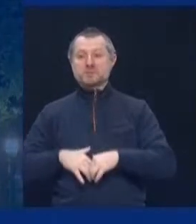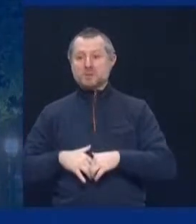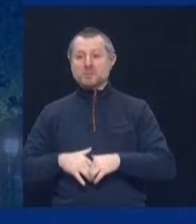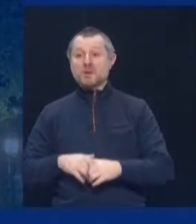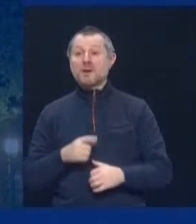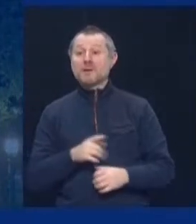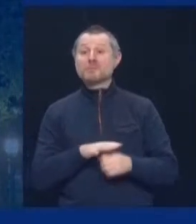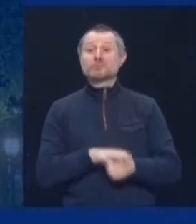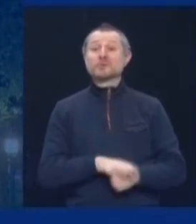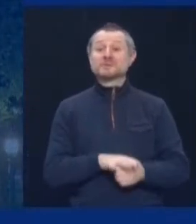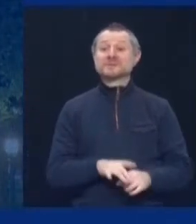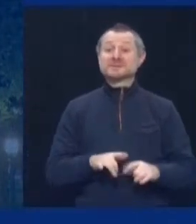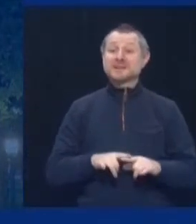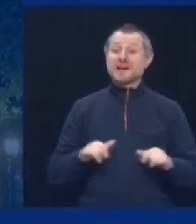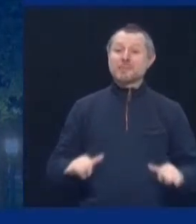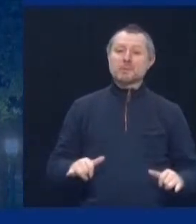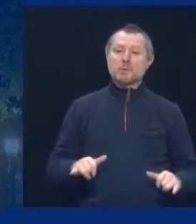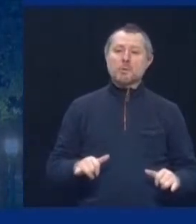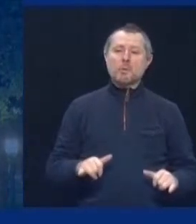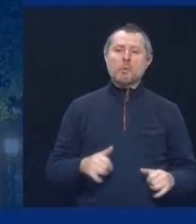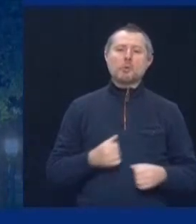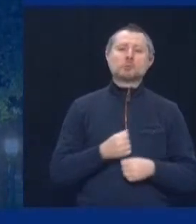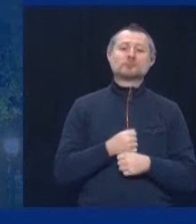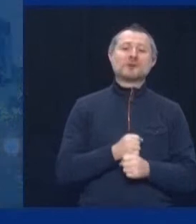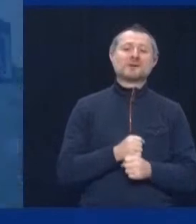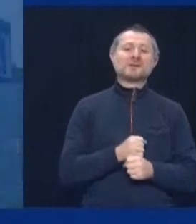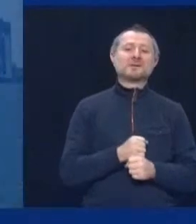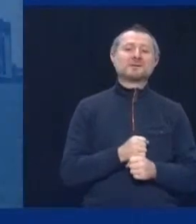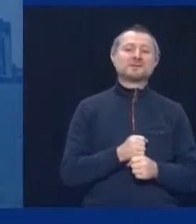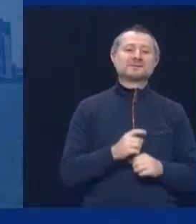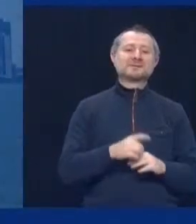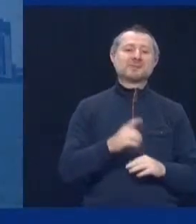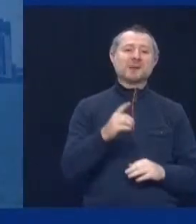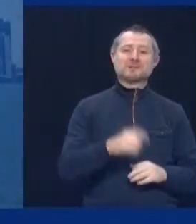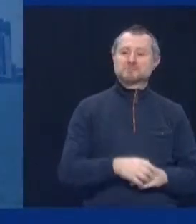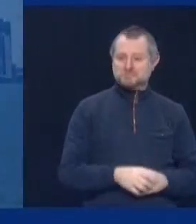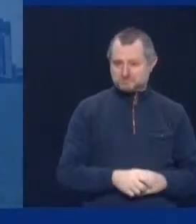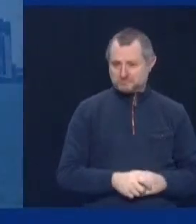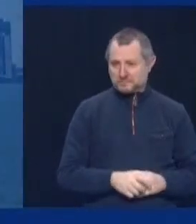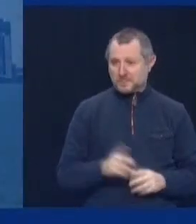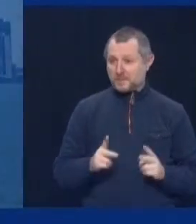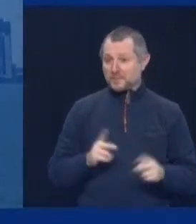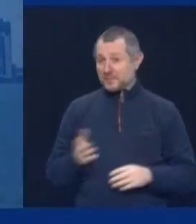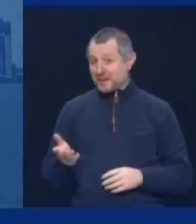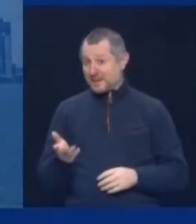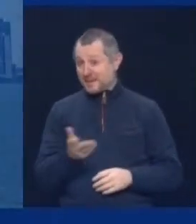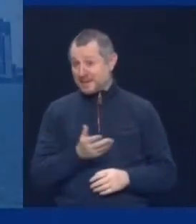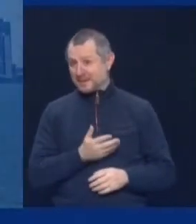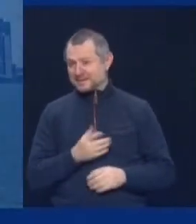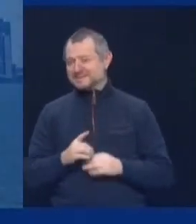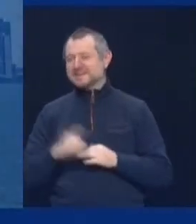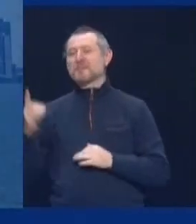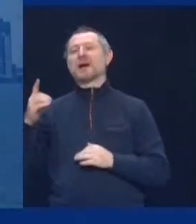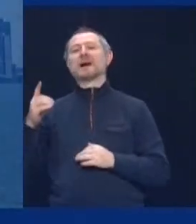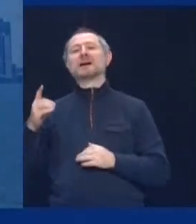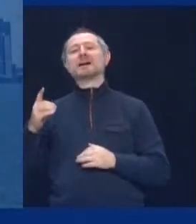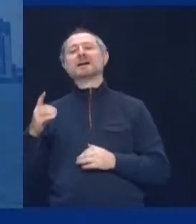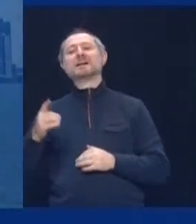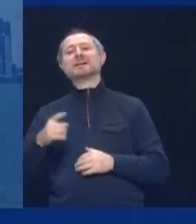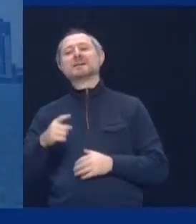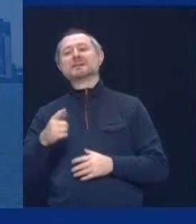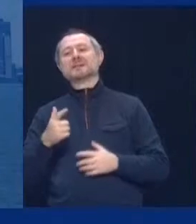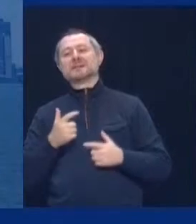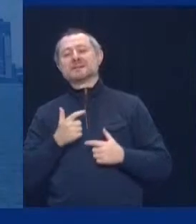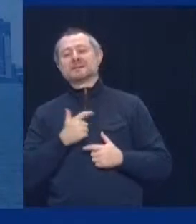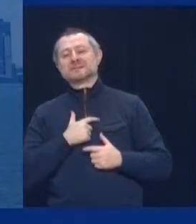diamonds. And New Yorkers are diamonds. We're a necklace of diamonds,